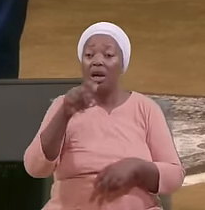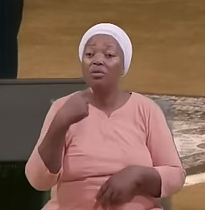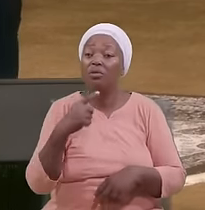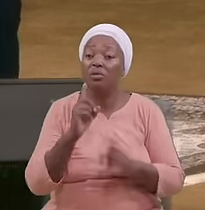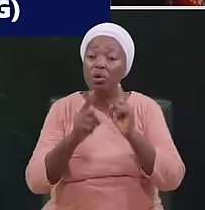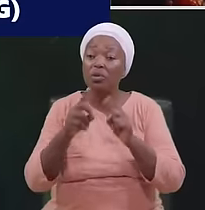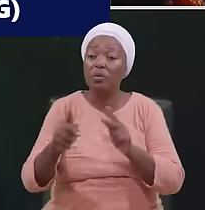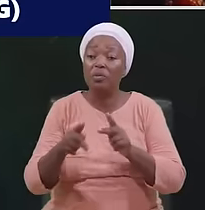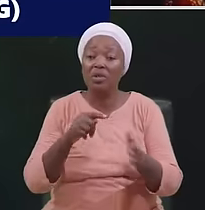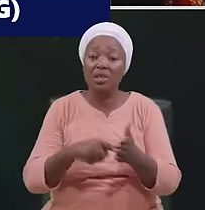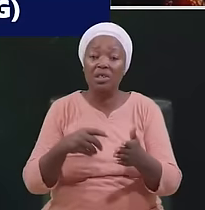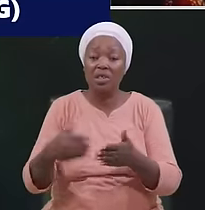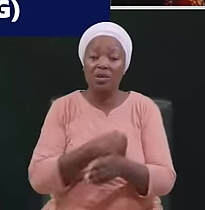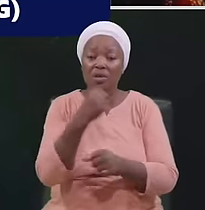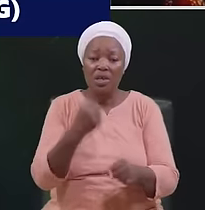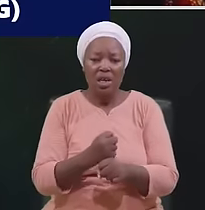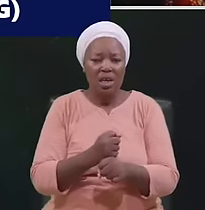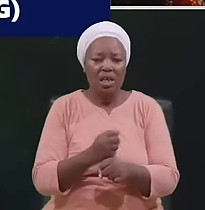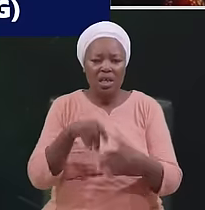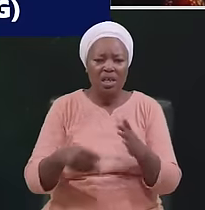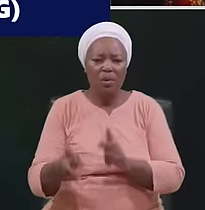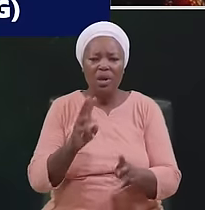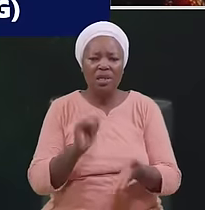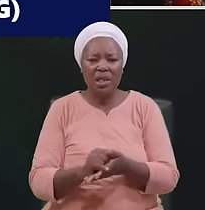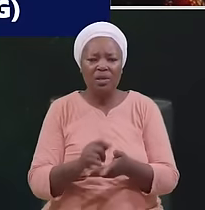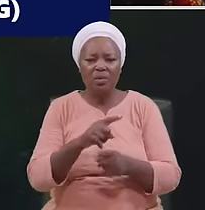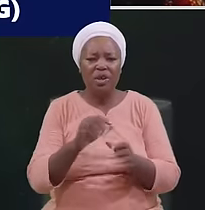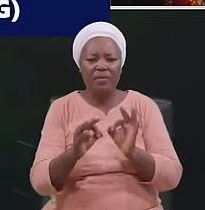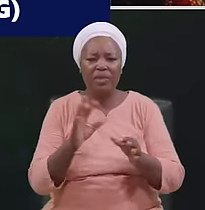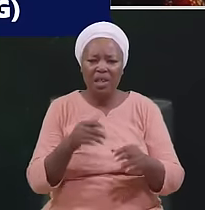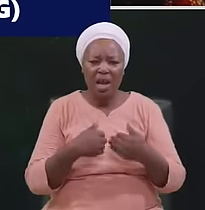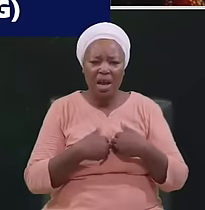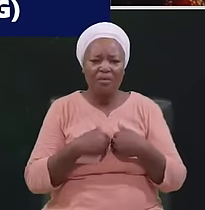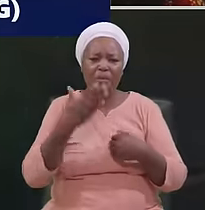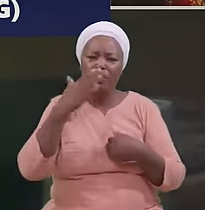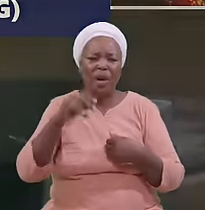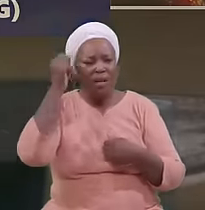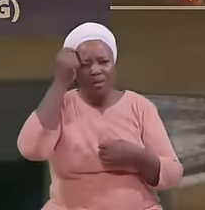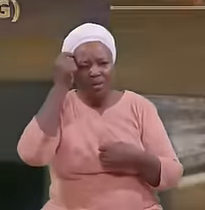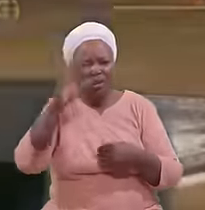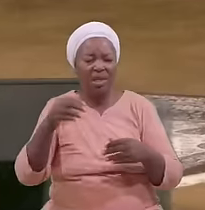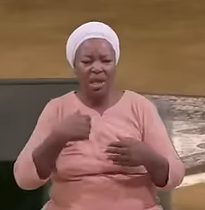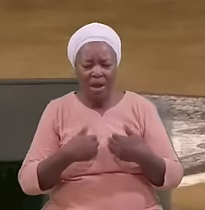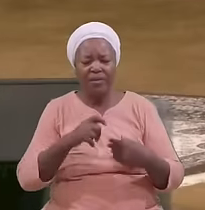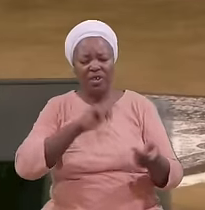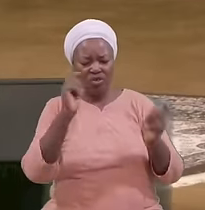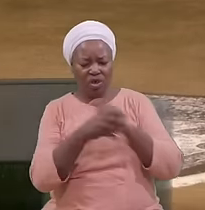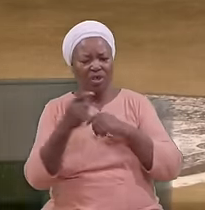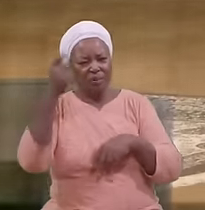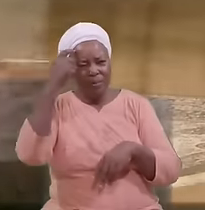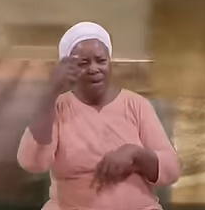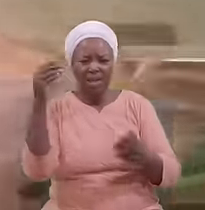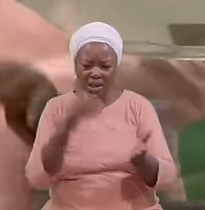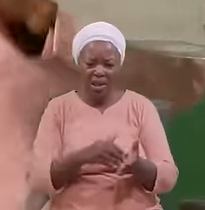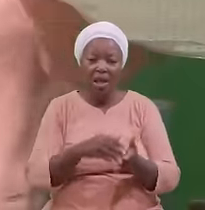a way that if they have bad thoughts, you change that? Can you speak to people this year in such a way